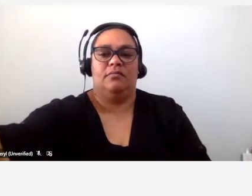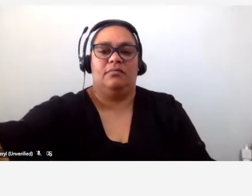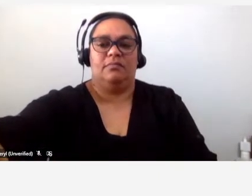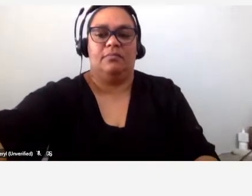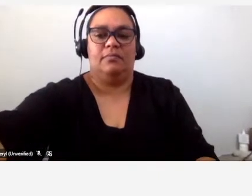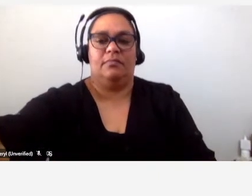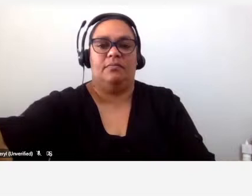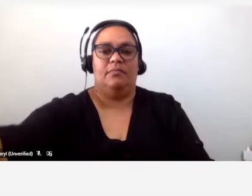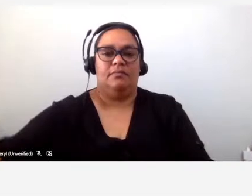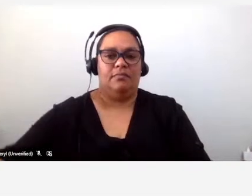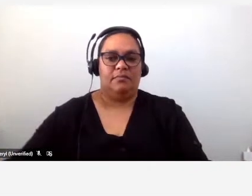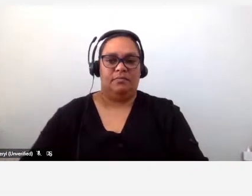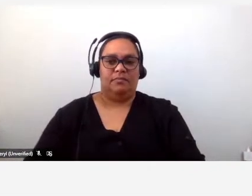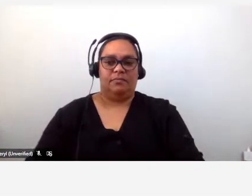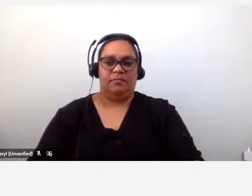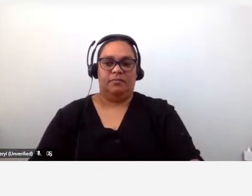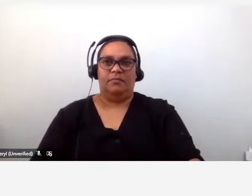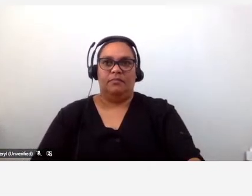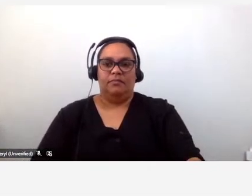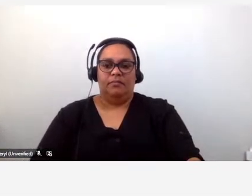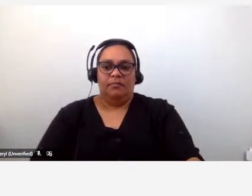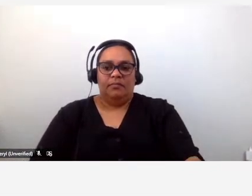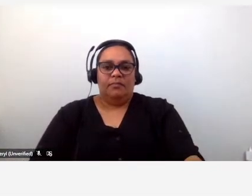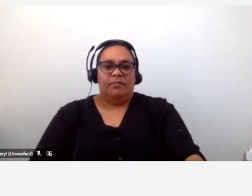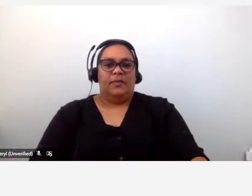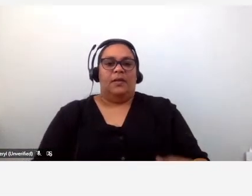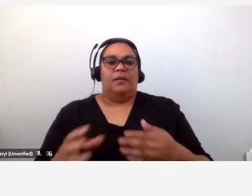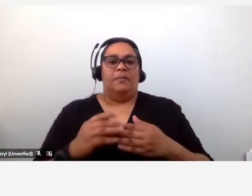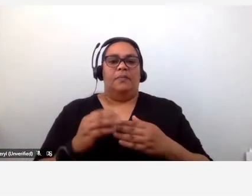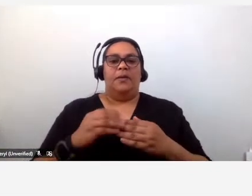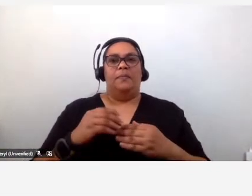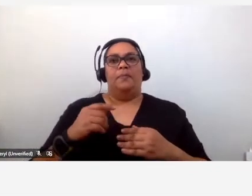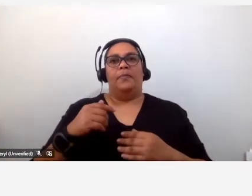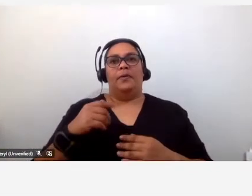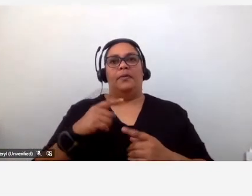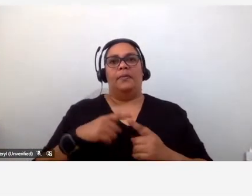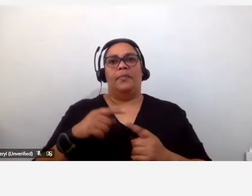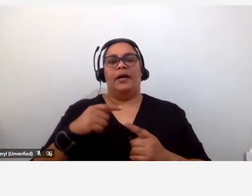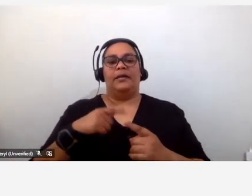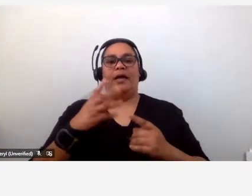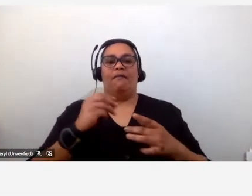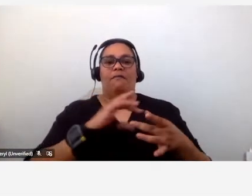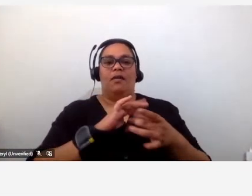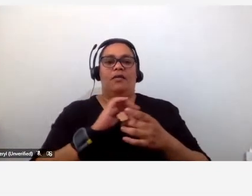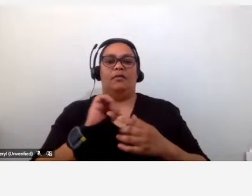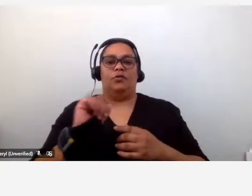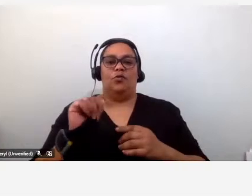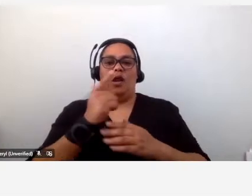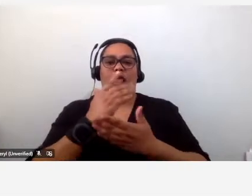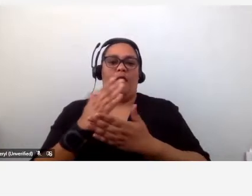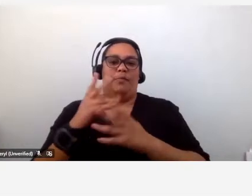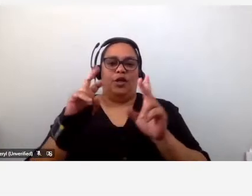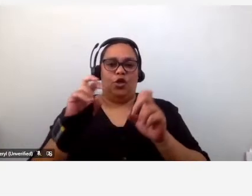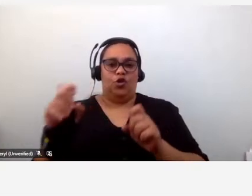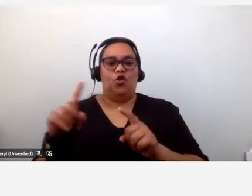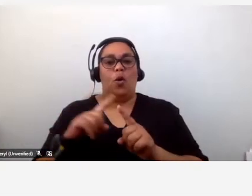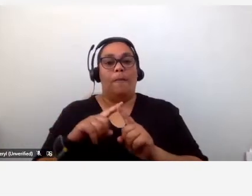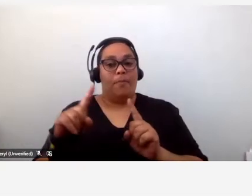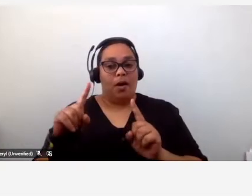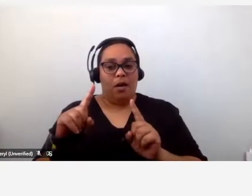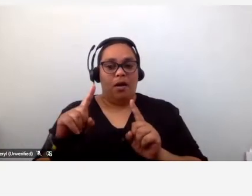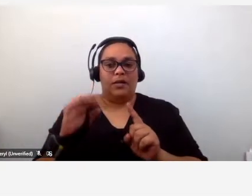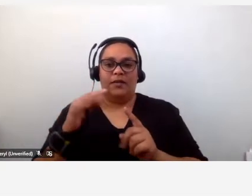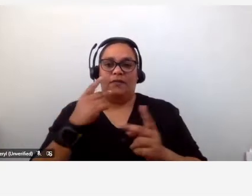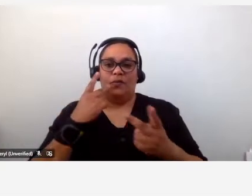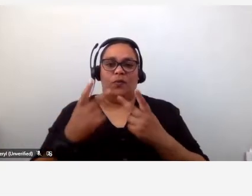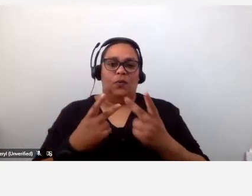Member van Minen covered me, but I would also like to, it's linked to the library issue, but it's also, if you